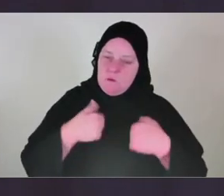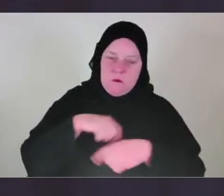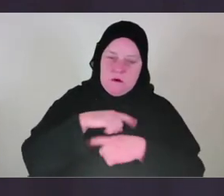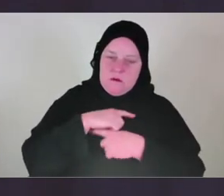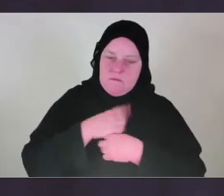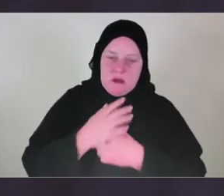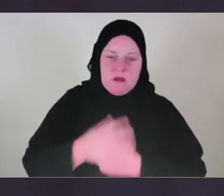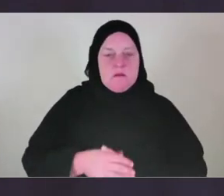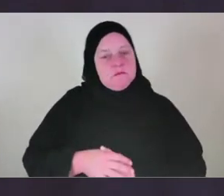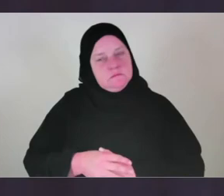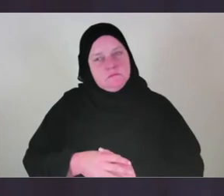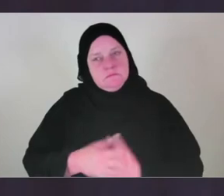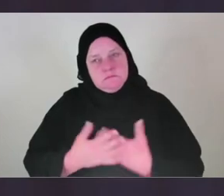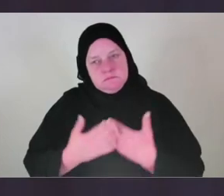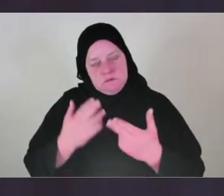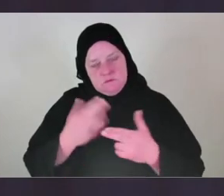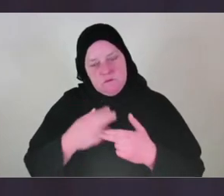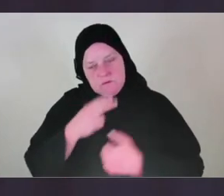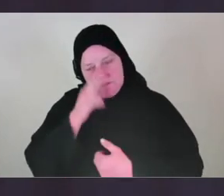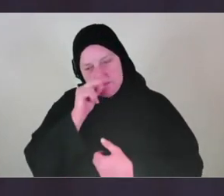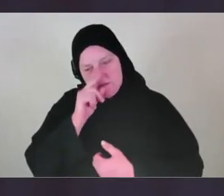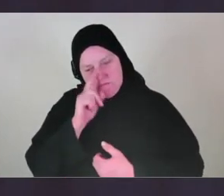Inshallah.